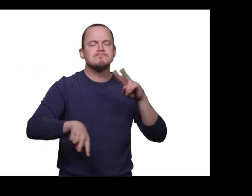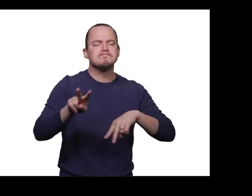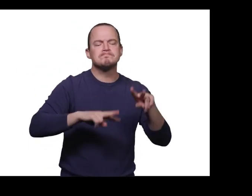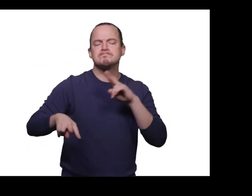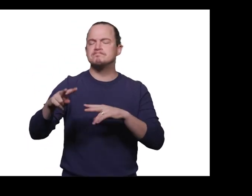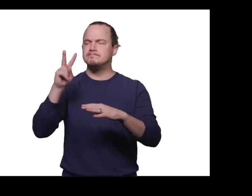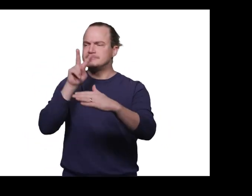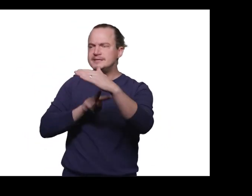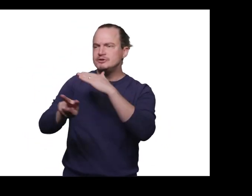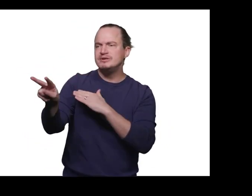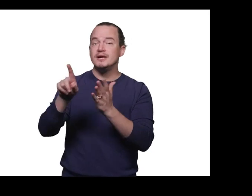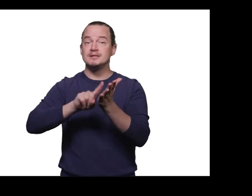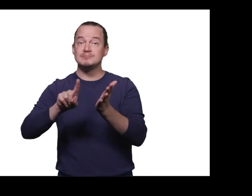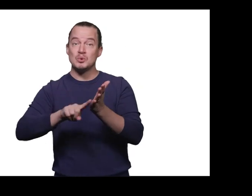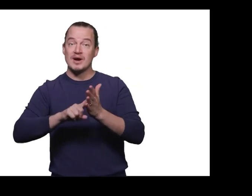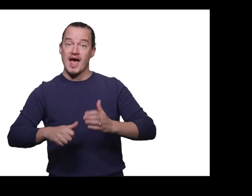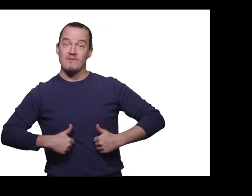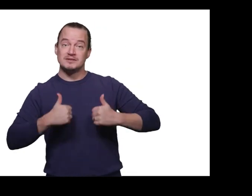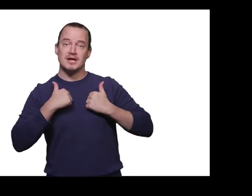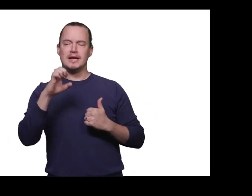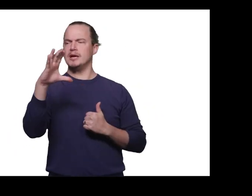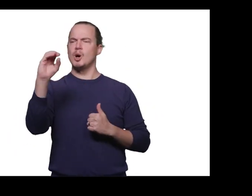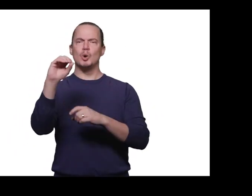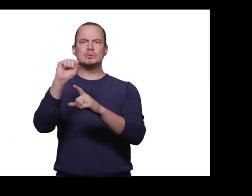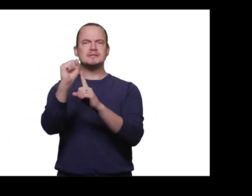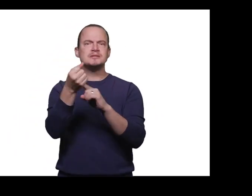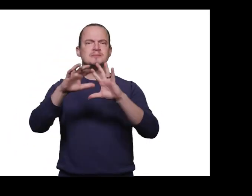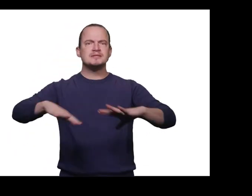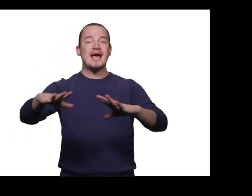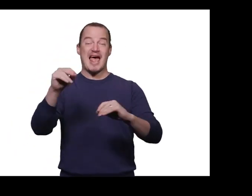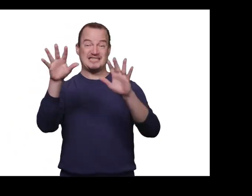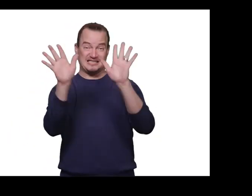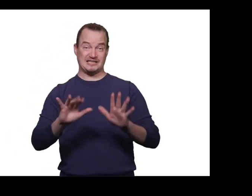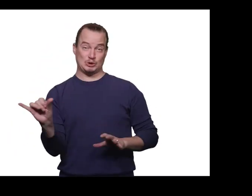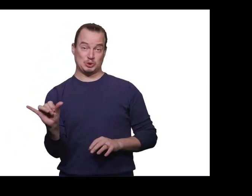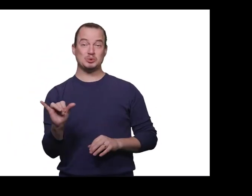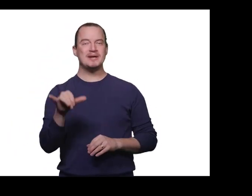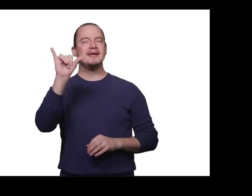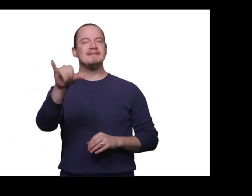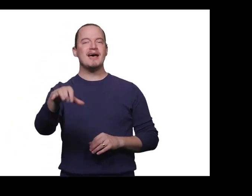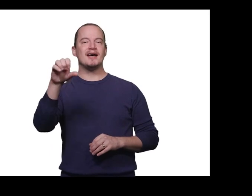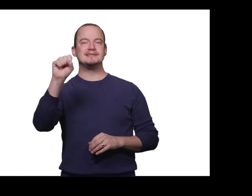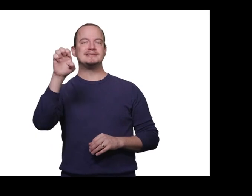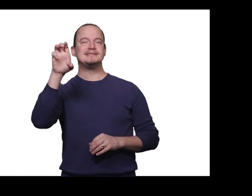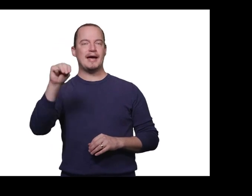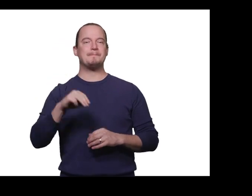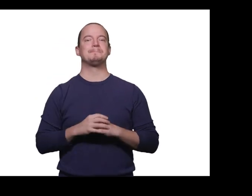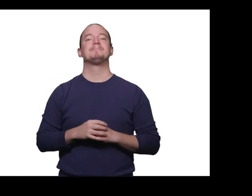prediction, exploring habitats, ecosystems, and seasons. Oh, hey everybody, this